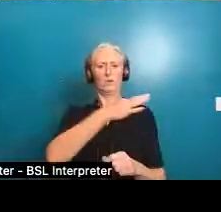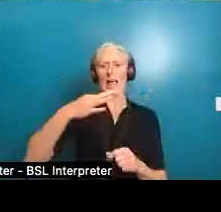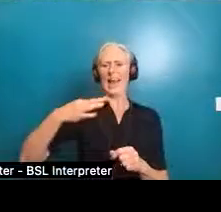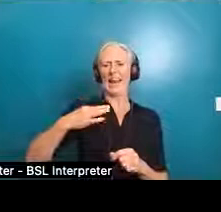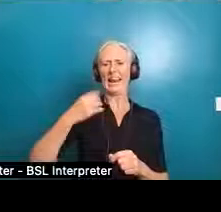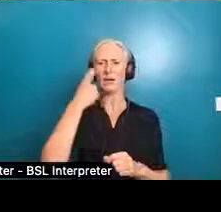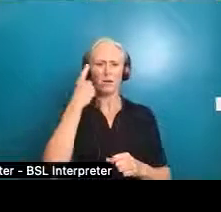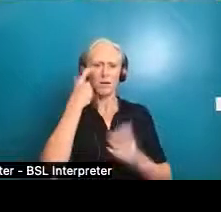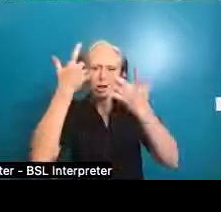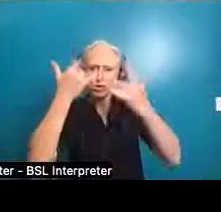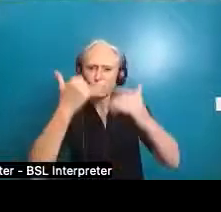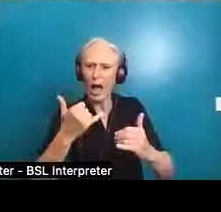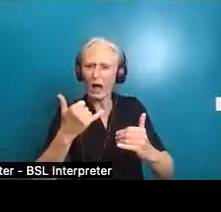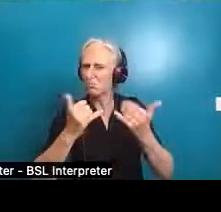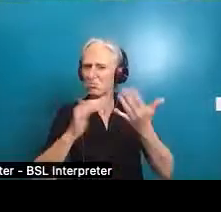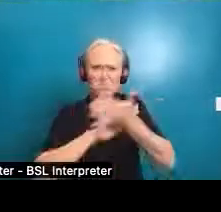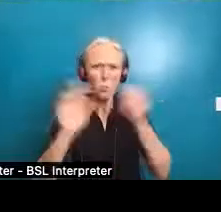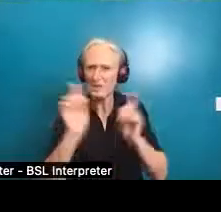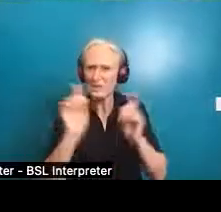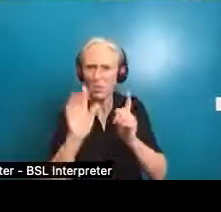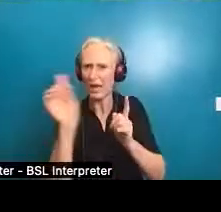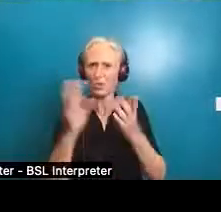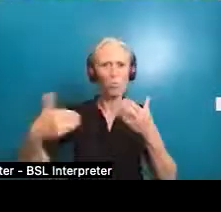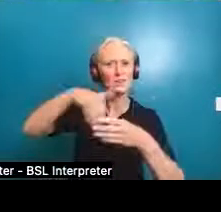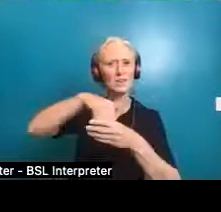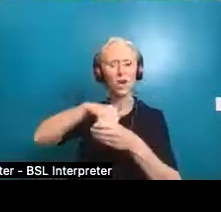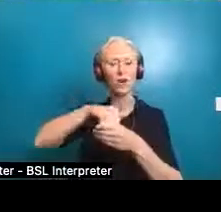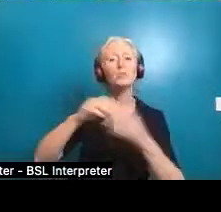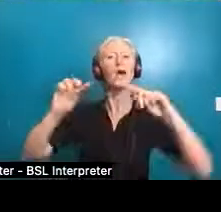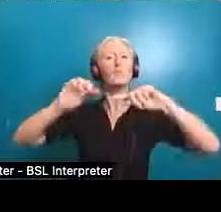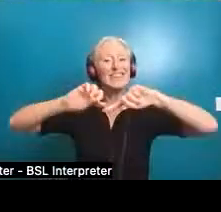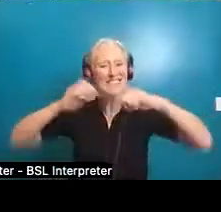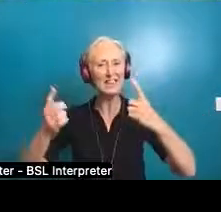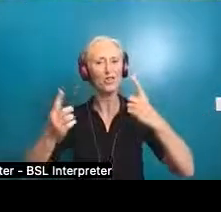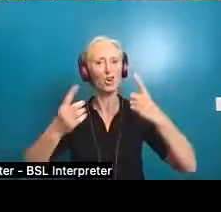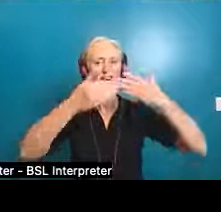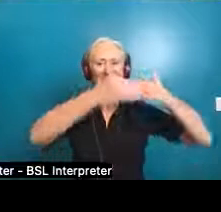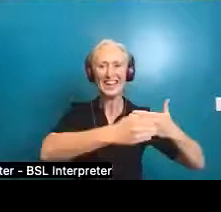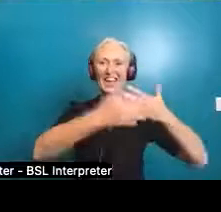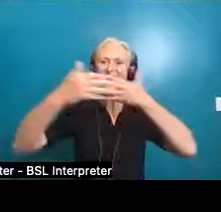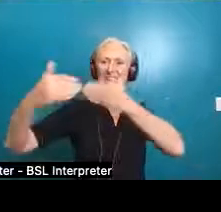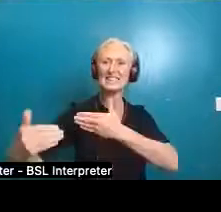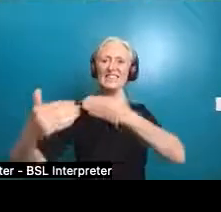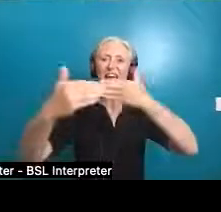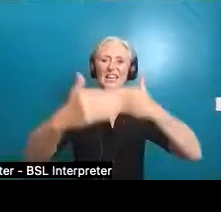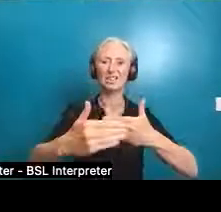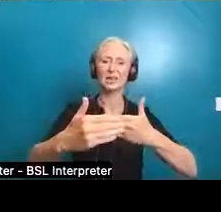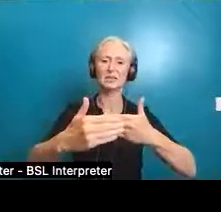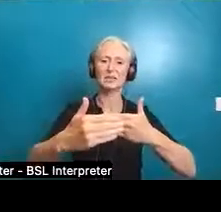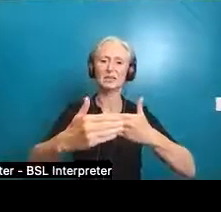because there are various stages of clinical trials and research. So there is what we